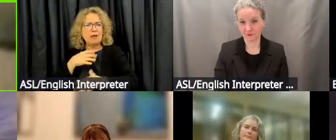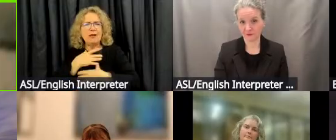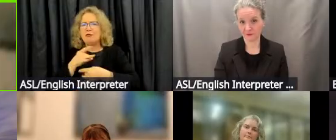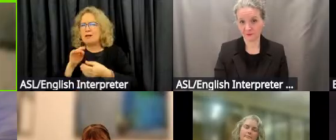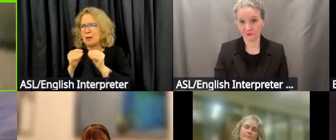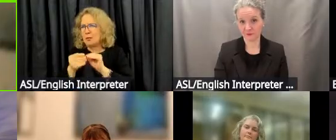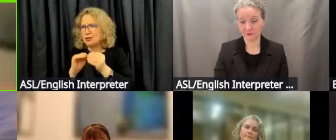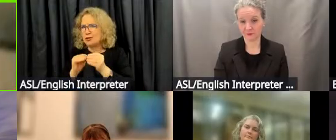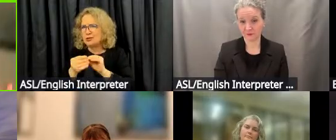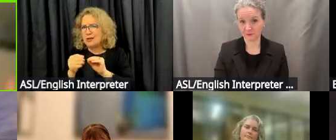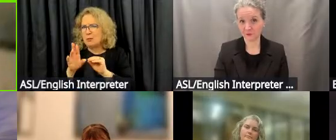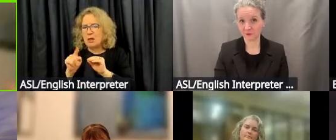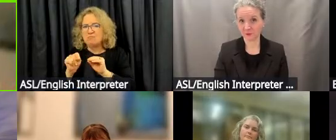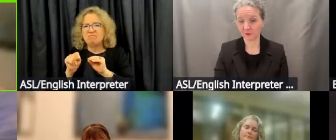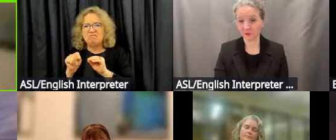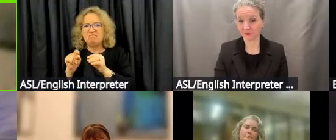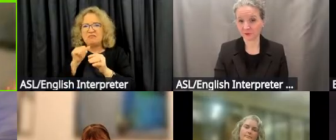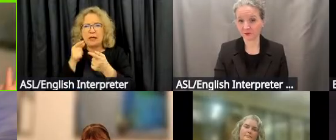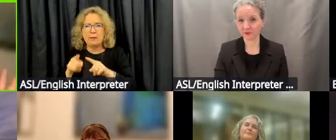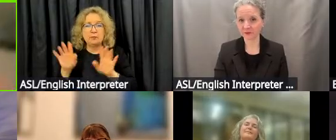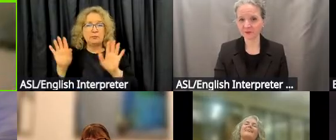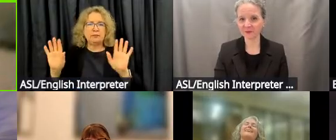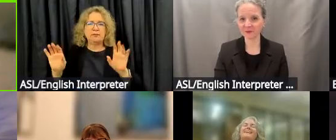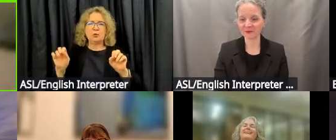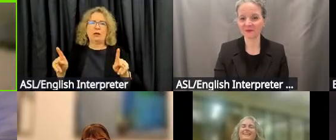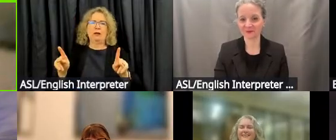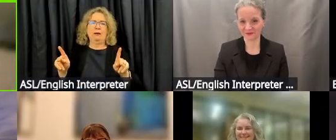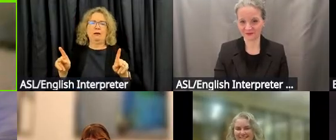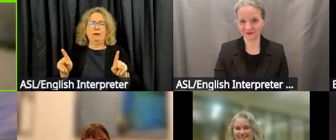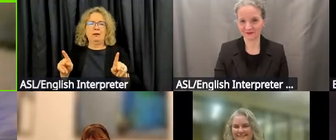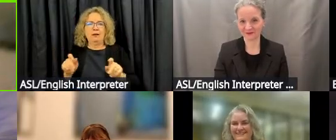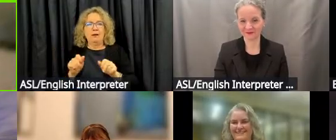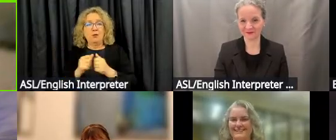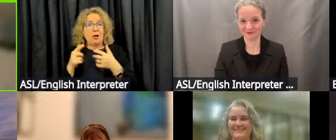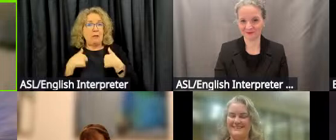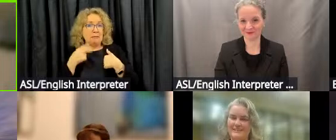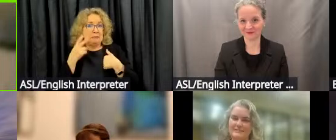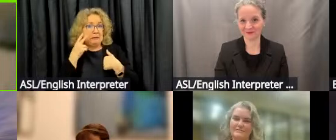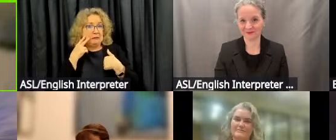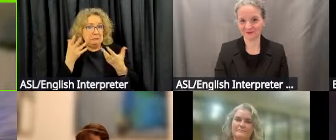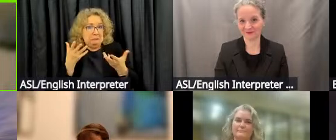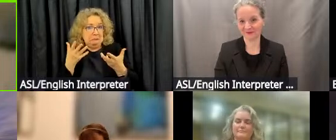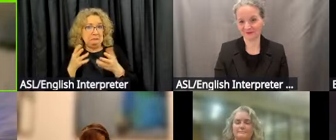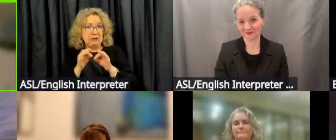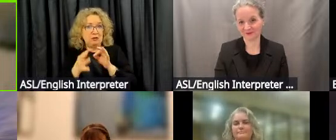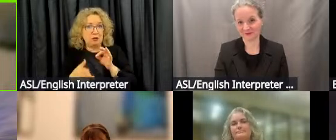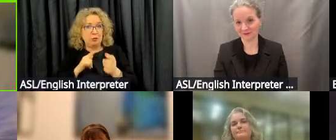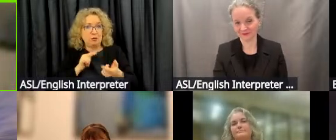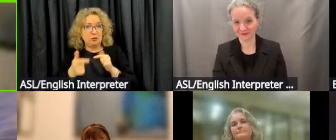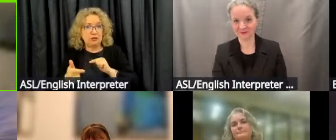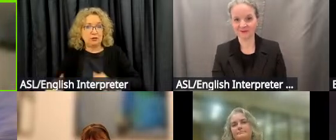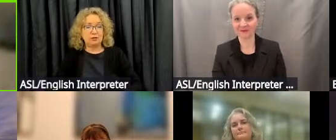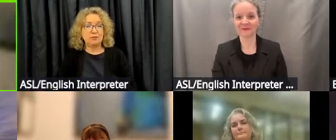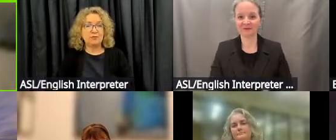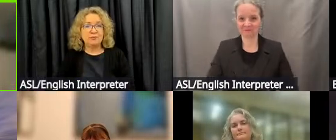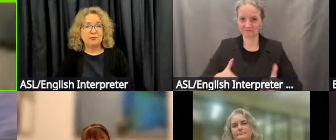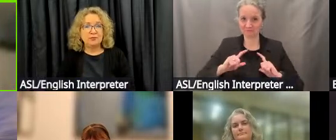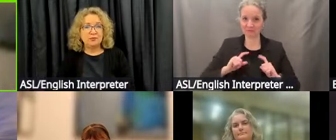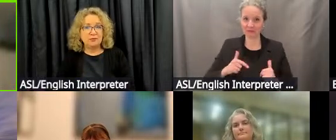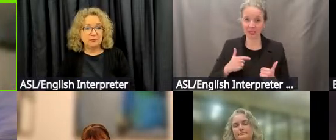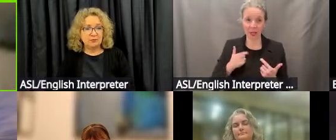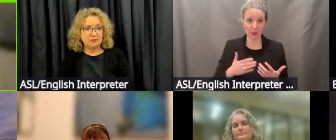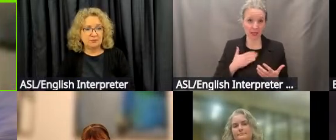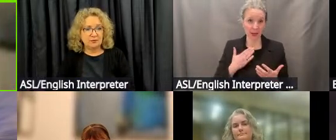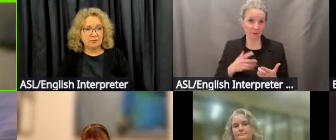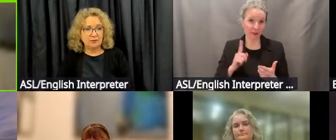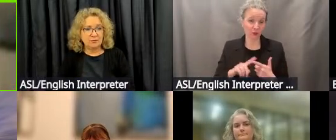it didn't happen. Fine. Without me, we'll see. And I was really happy to